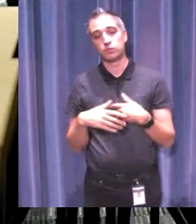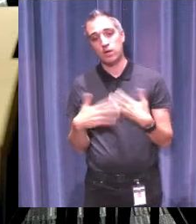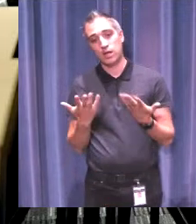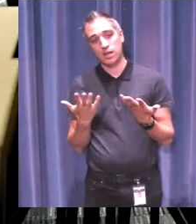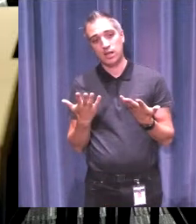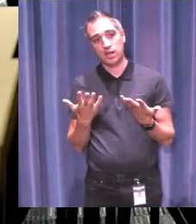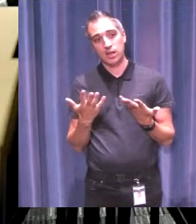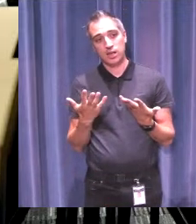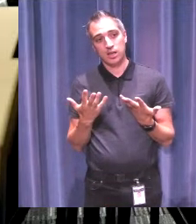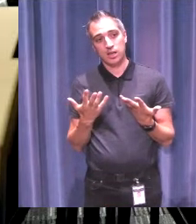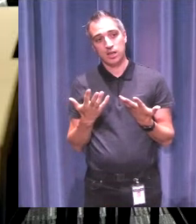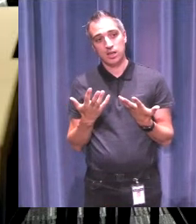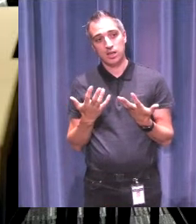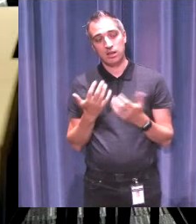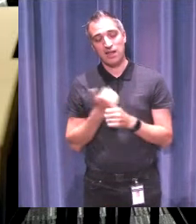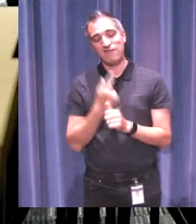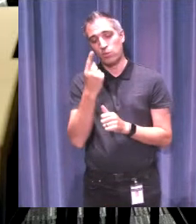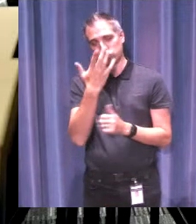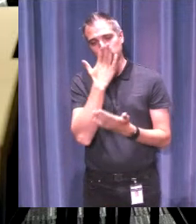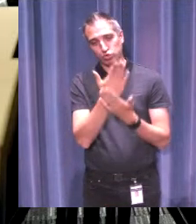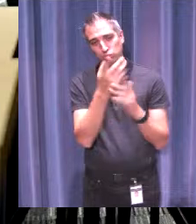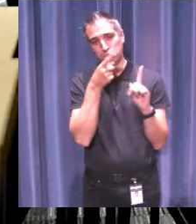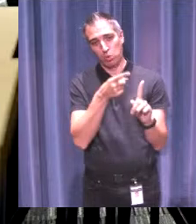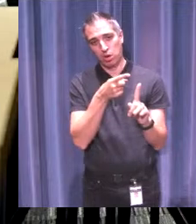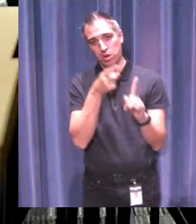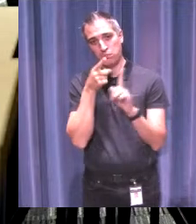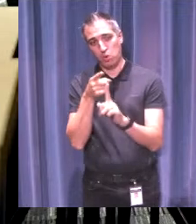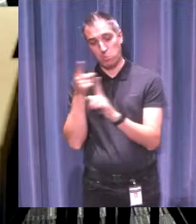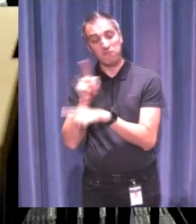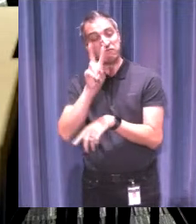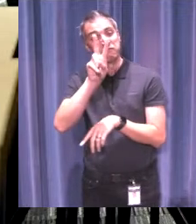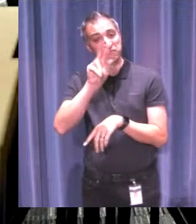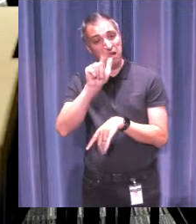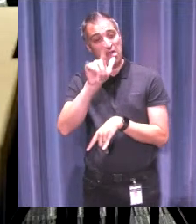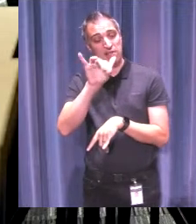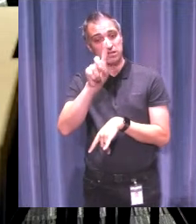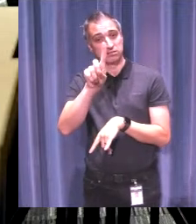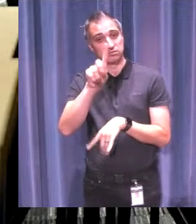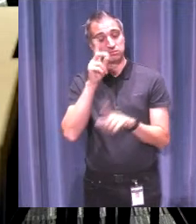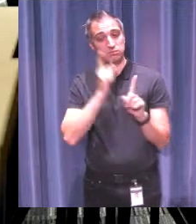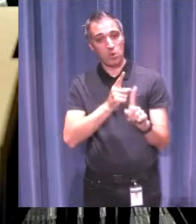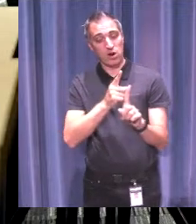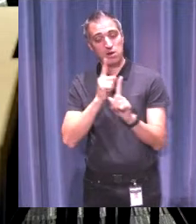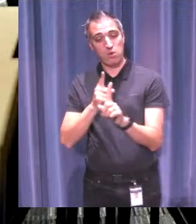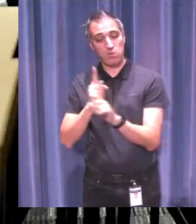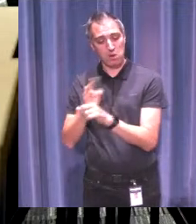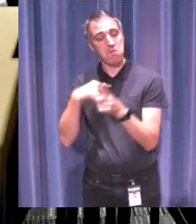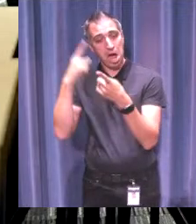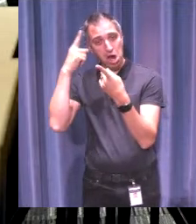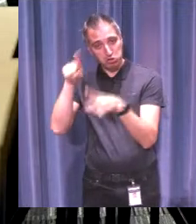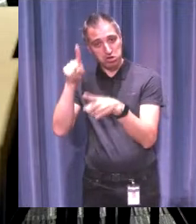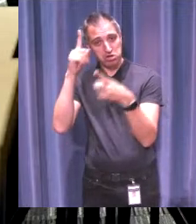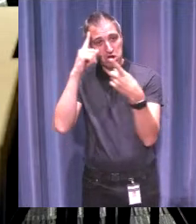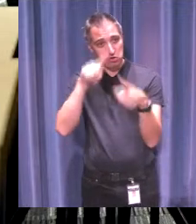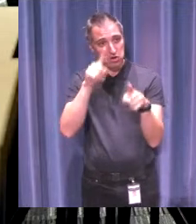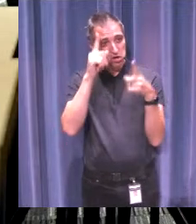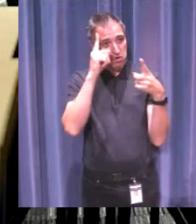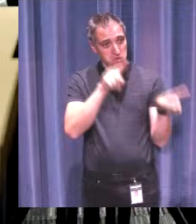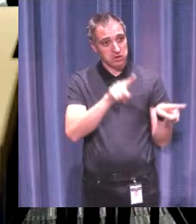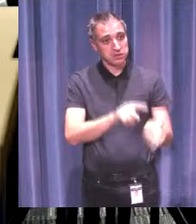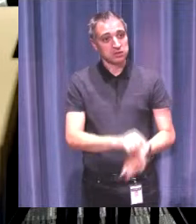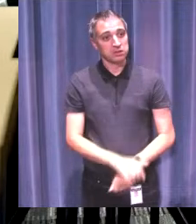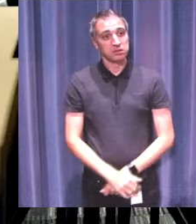everybody has had good points, valid points. I agree with them.